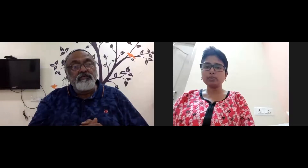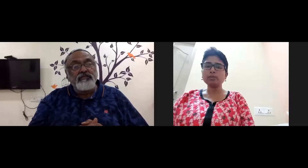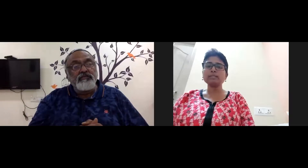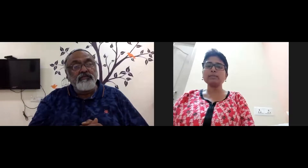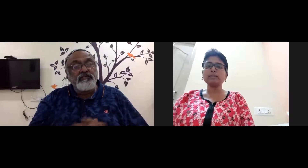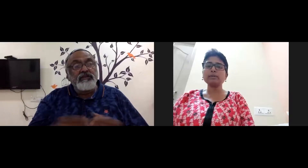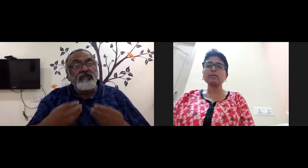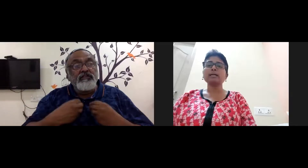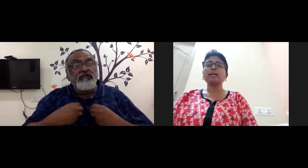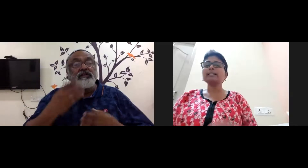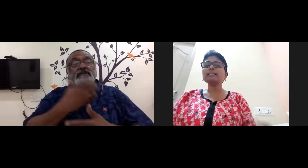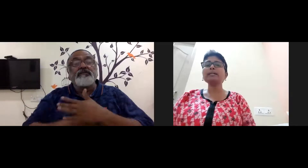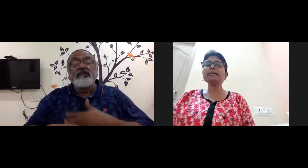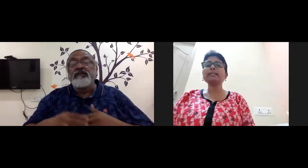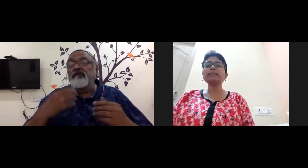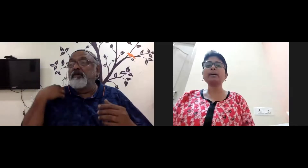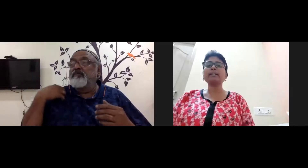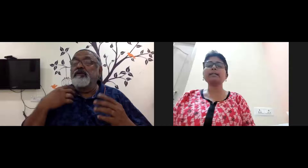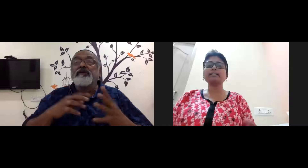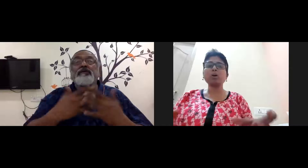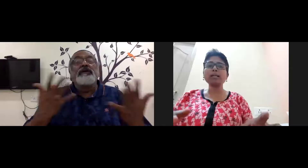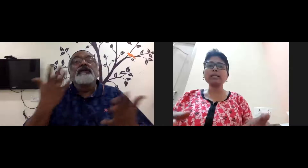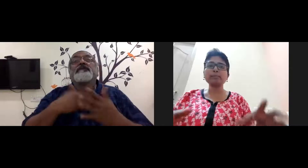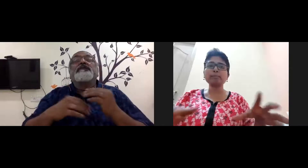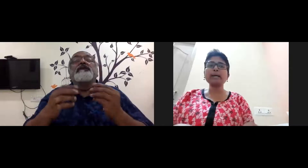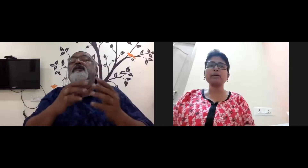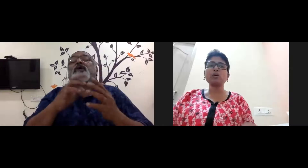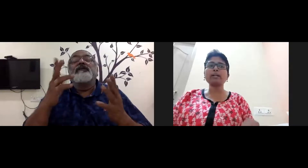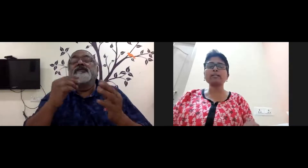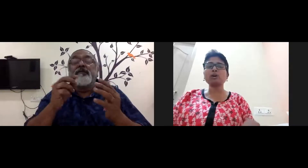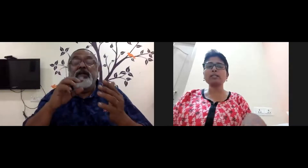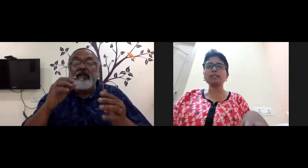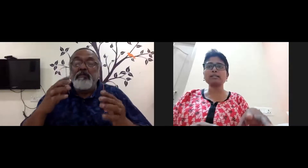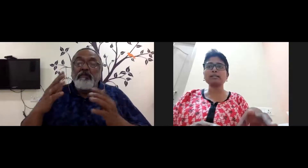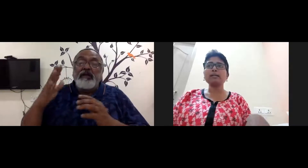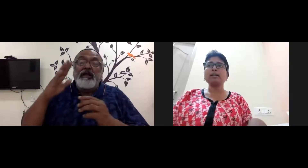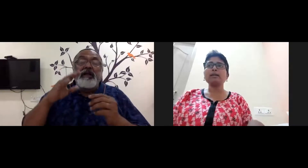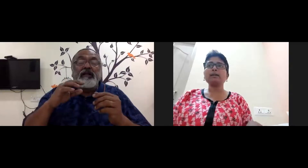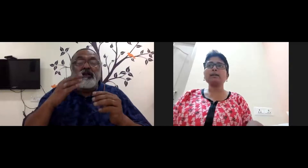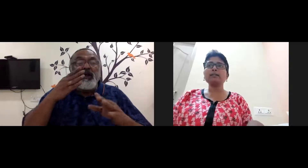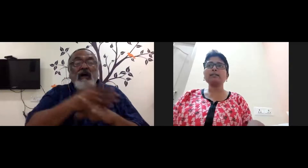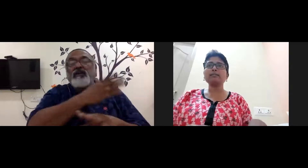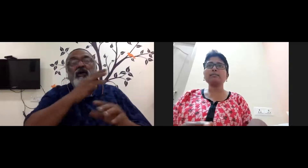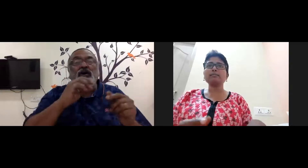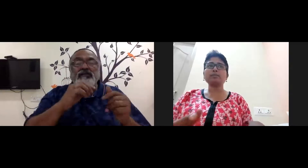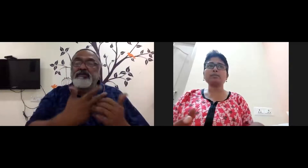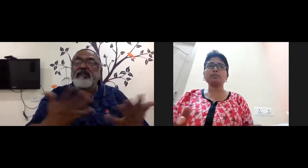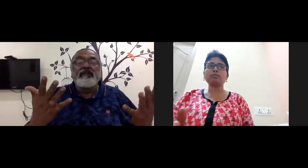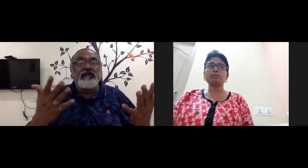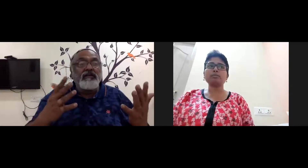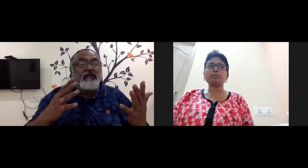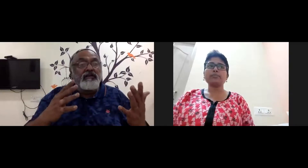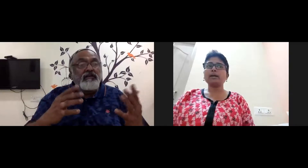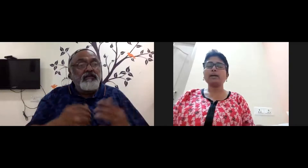giving you disability, because disability is nothing but it is not an impairment, or it is not just a